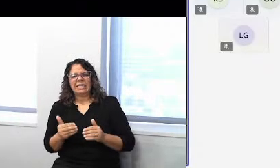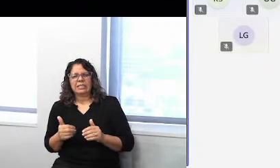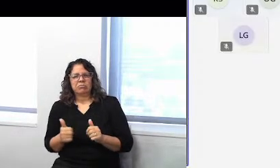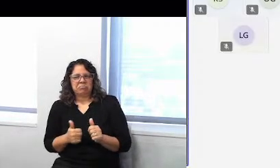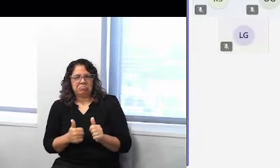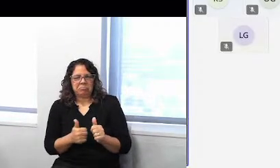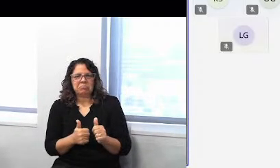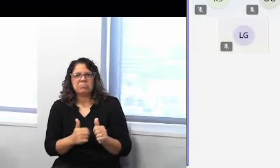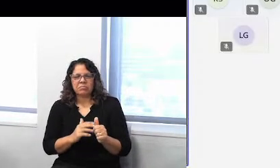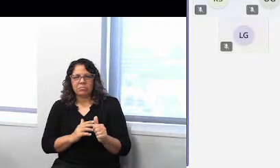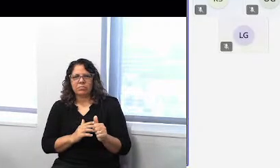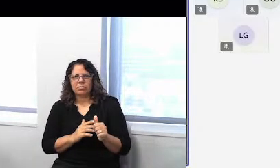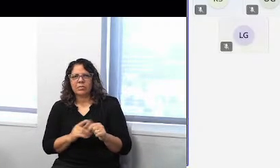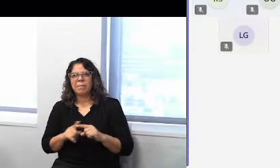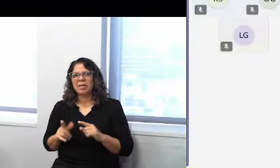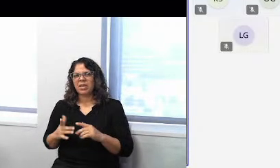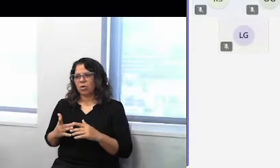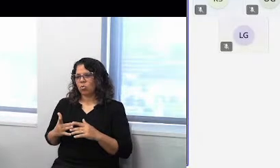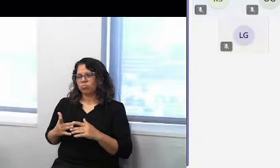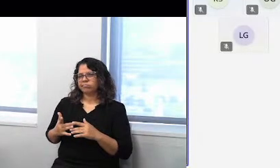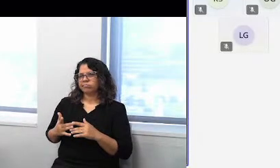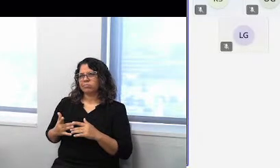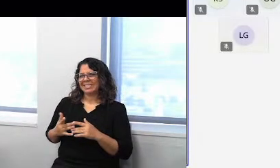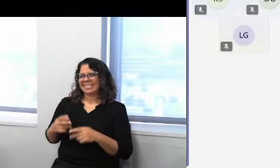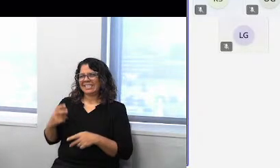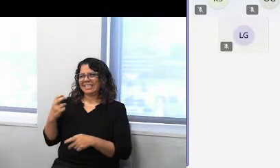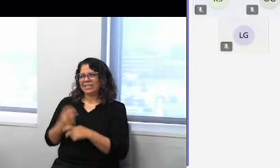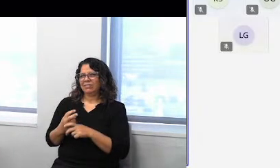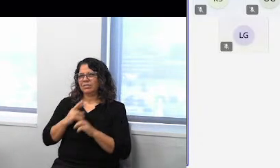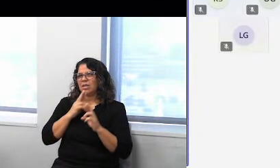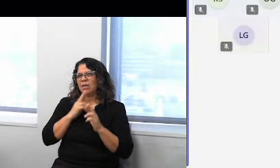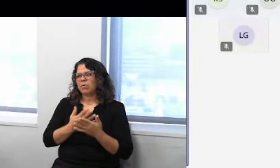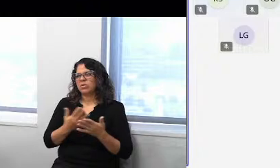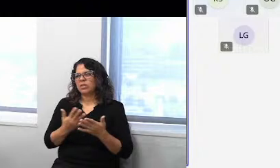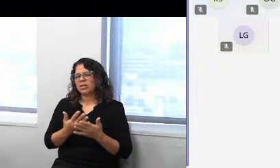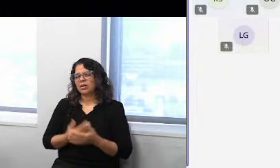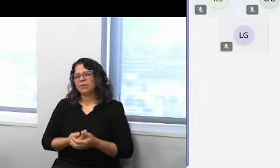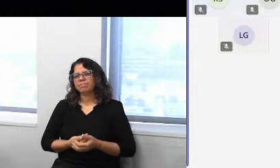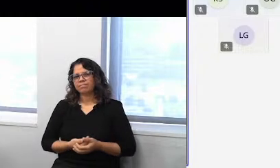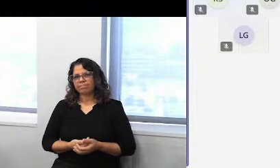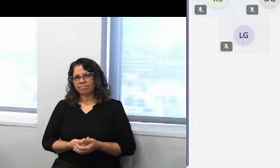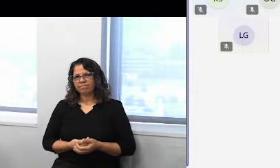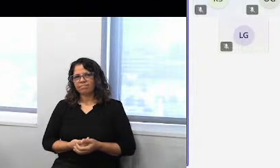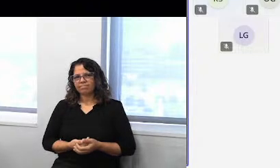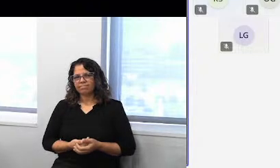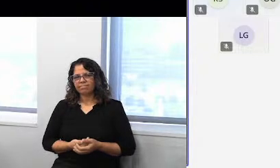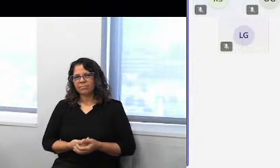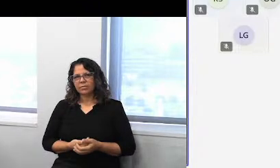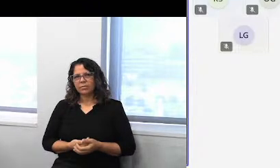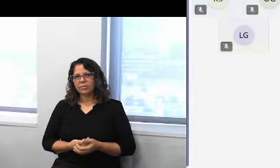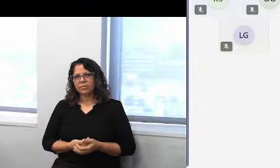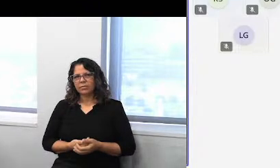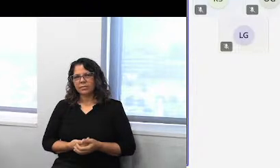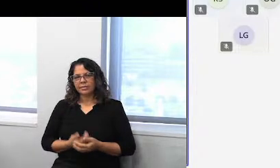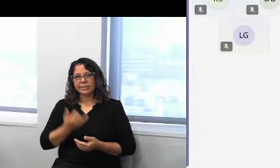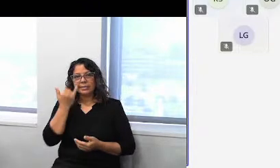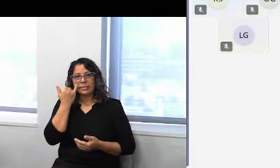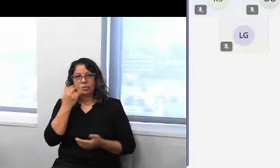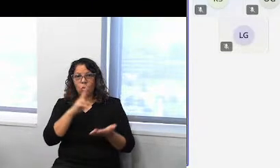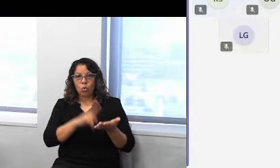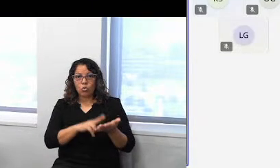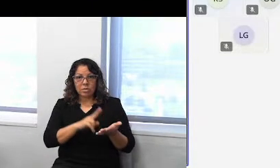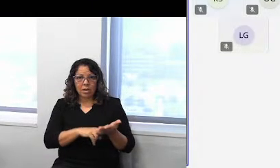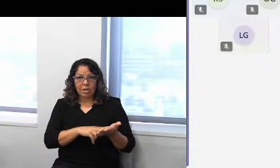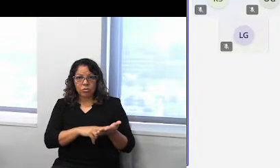your questions are the ones that doesn't have a finalized contract. In some cases, makes it a little harder because we need access to the funds and all that. But